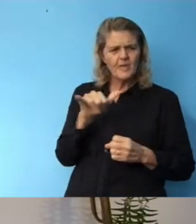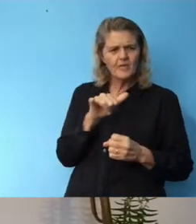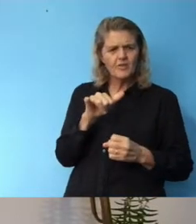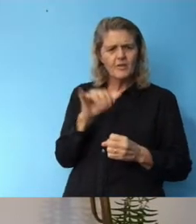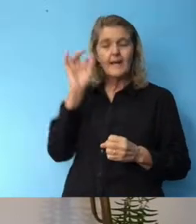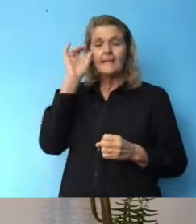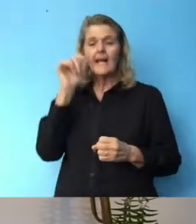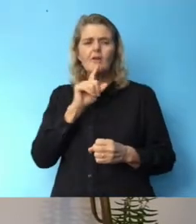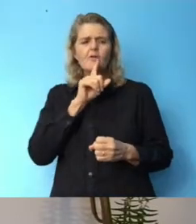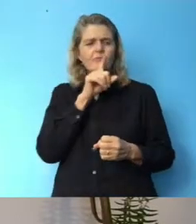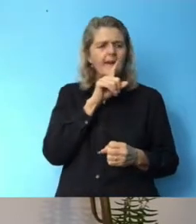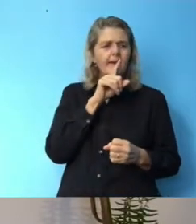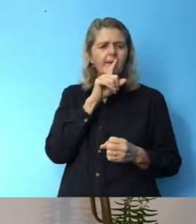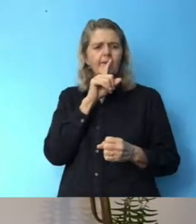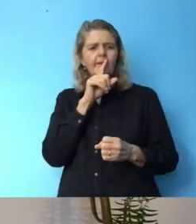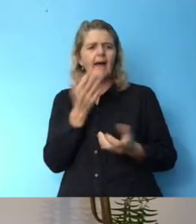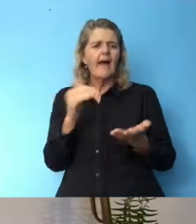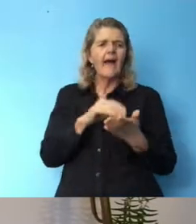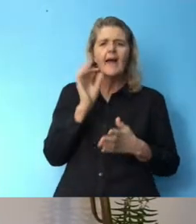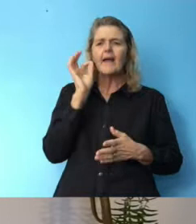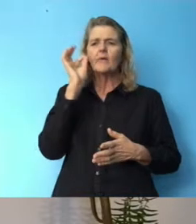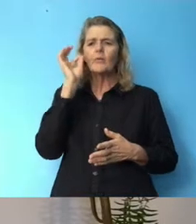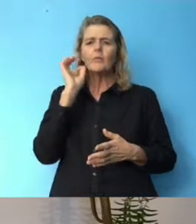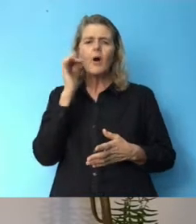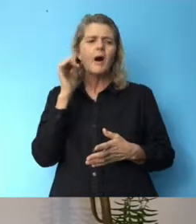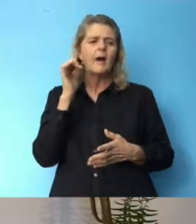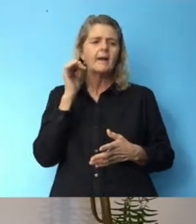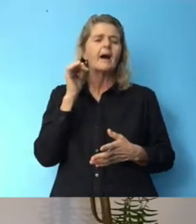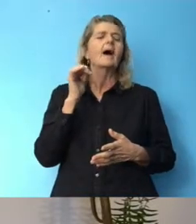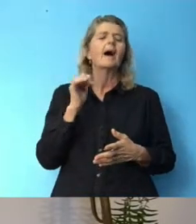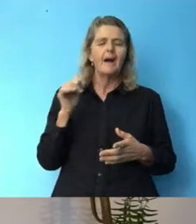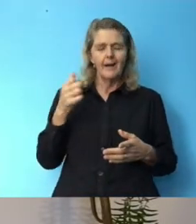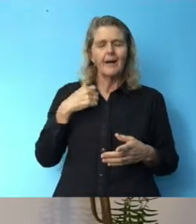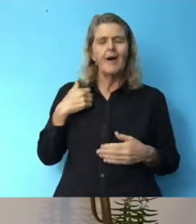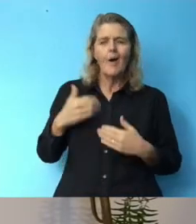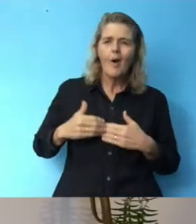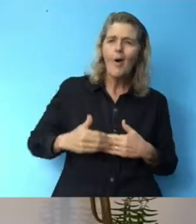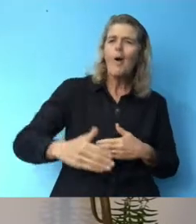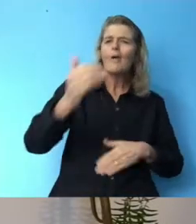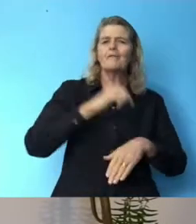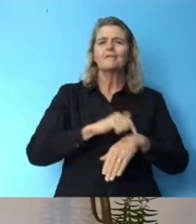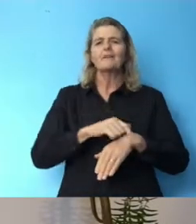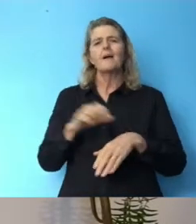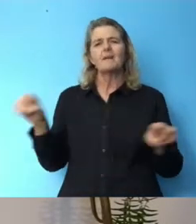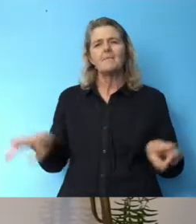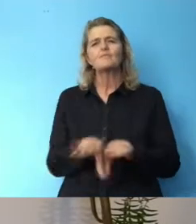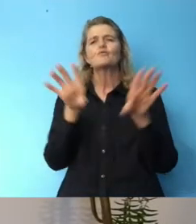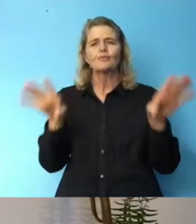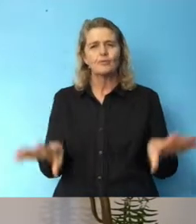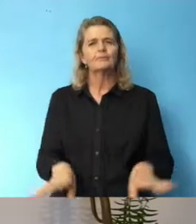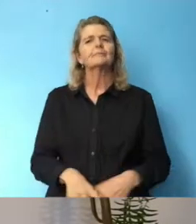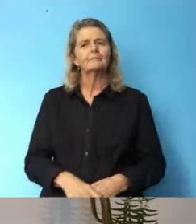with my red and added white. And it'll become a lot more familiar over time too. It does take a little bit colour mixing.